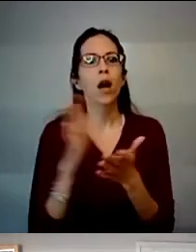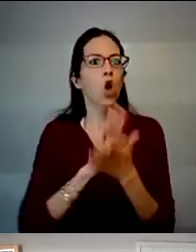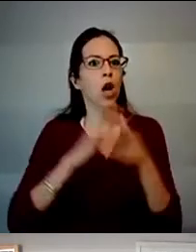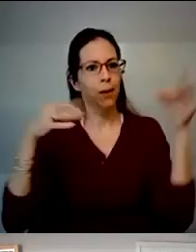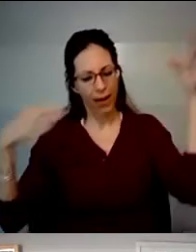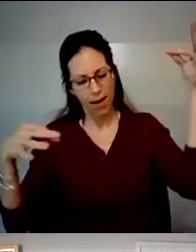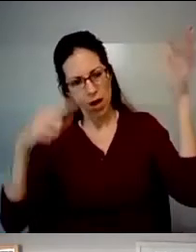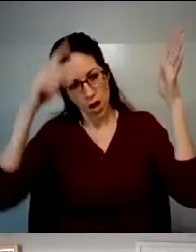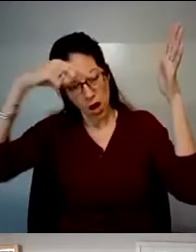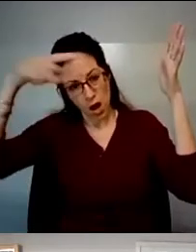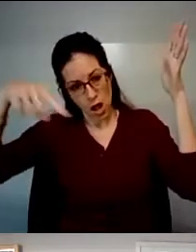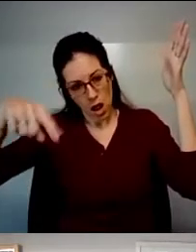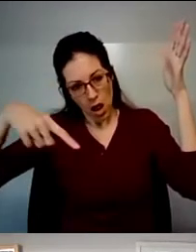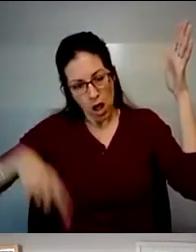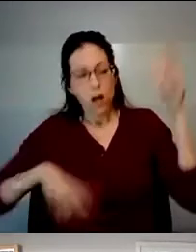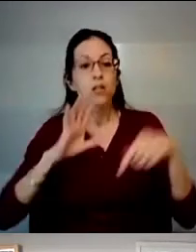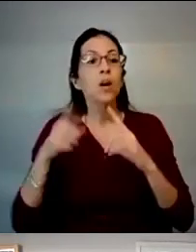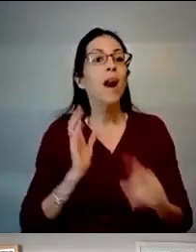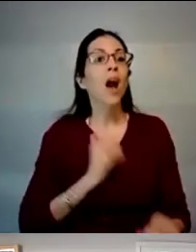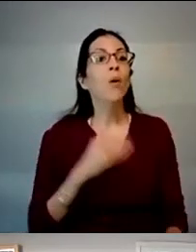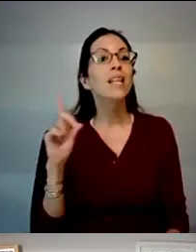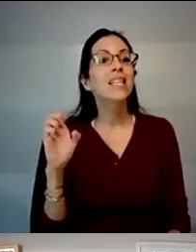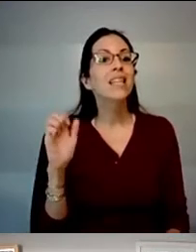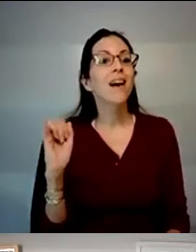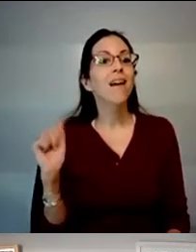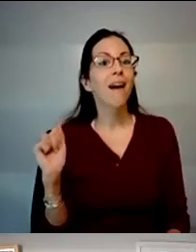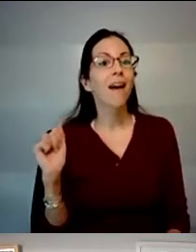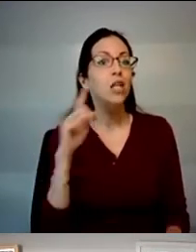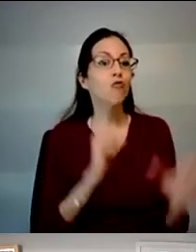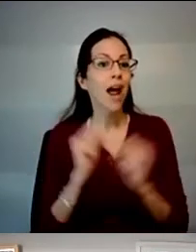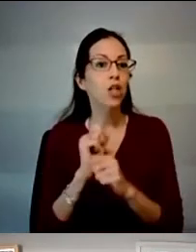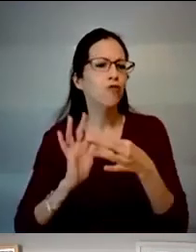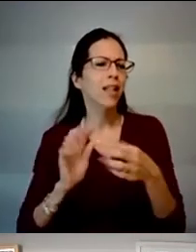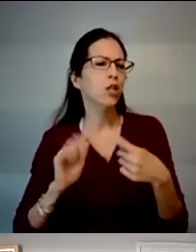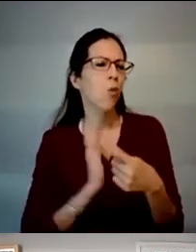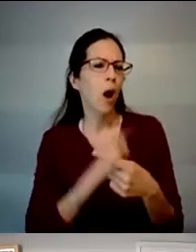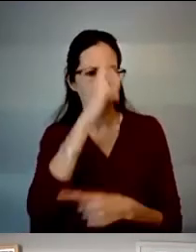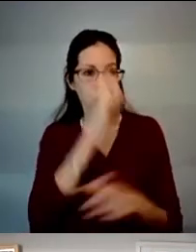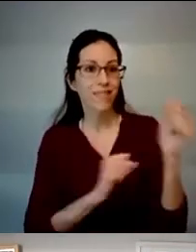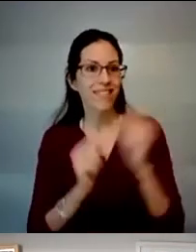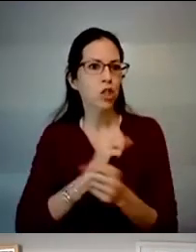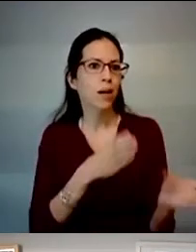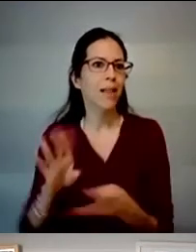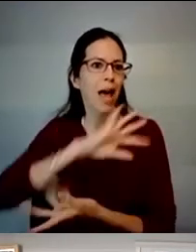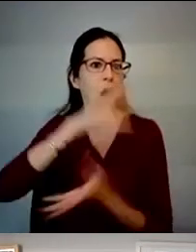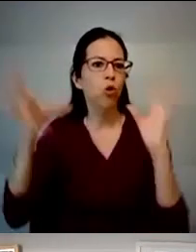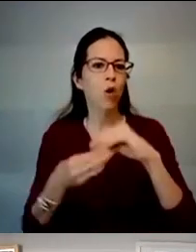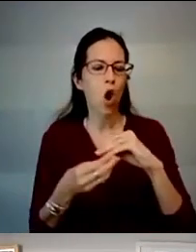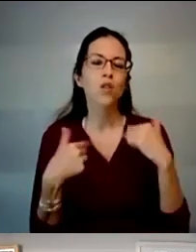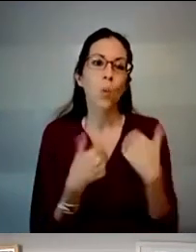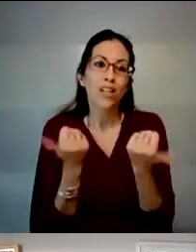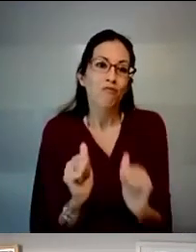our DEIA strategies and the relationship to the strategic plan. So it's kind of trying to be nimble